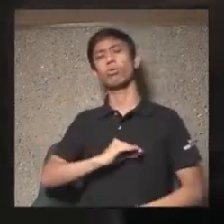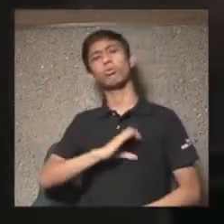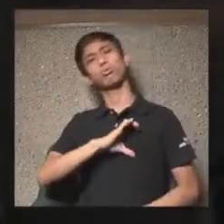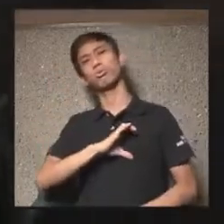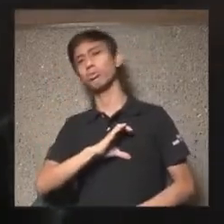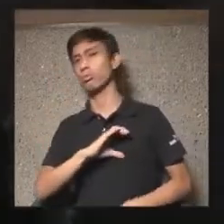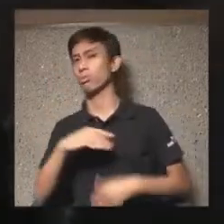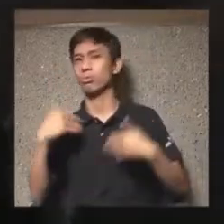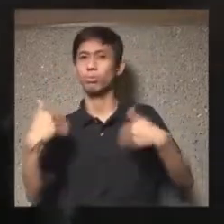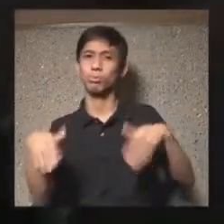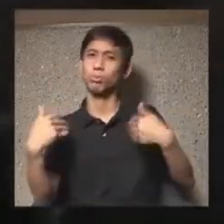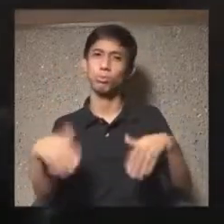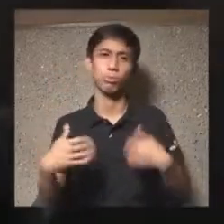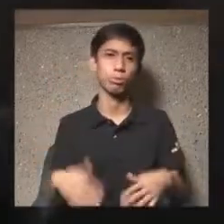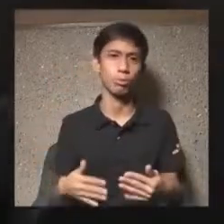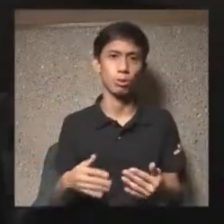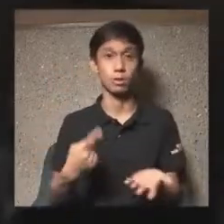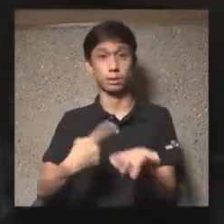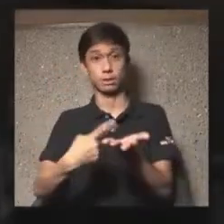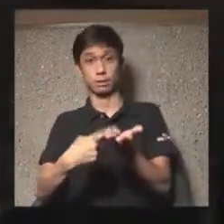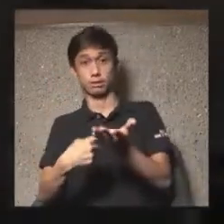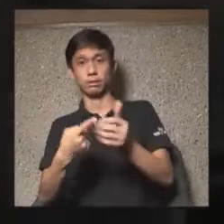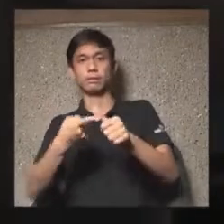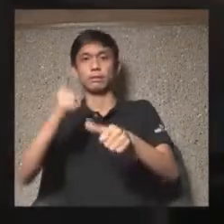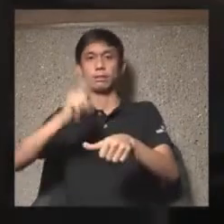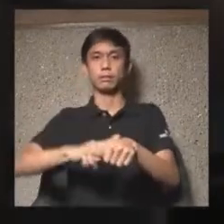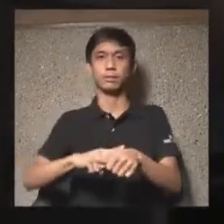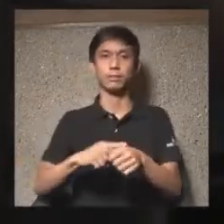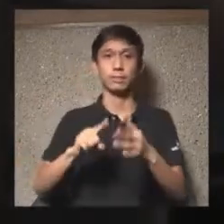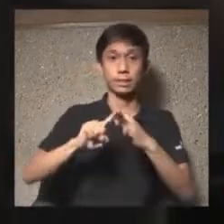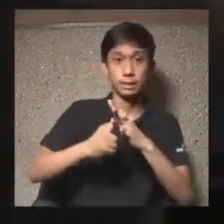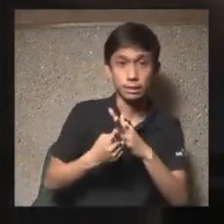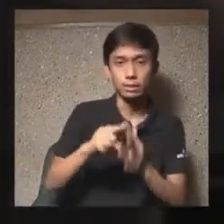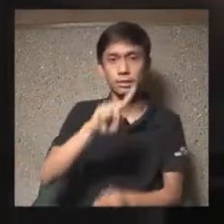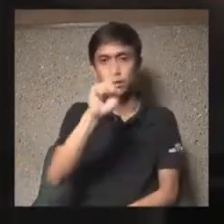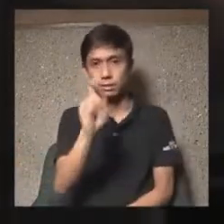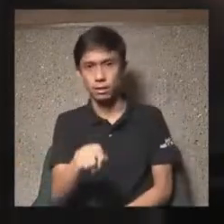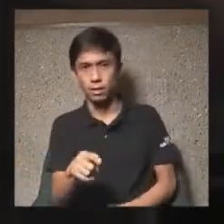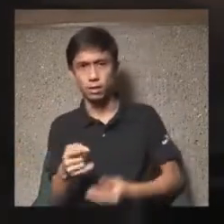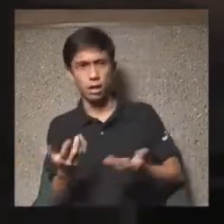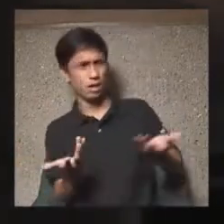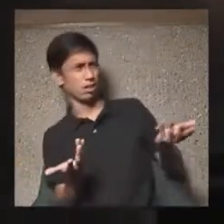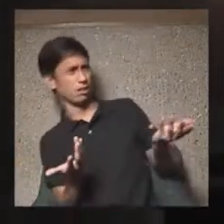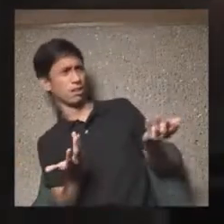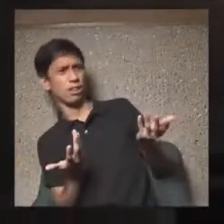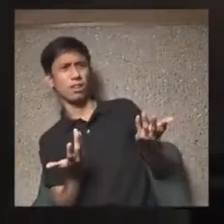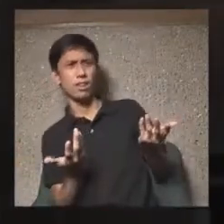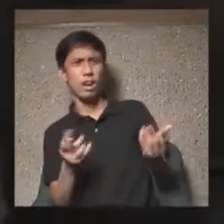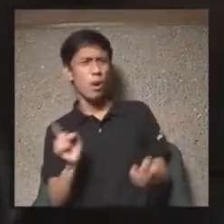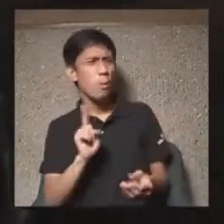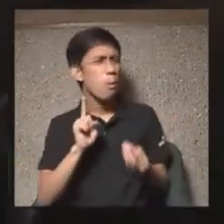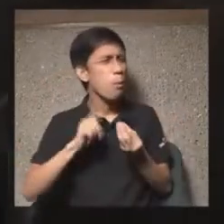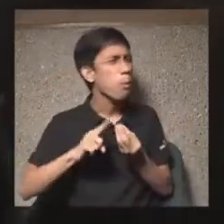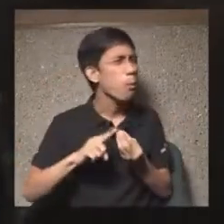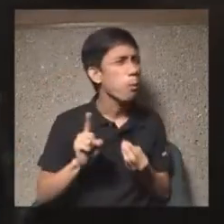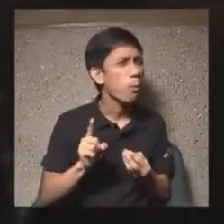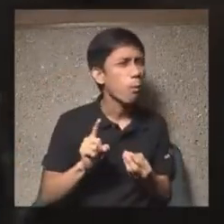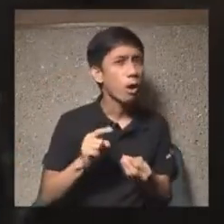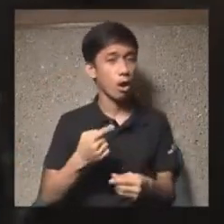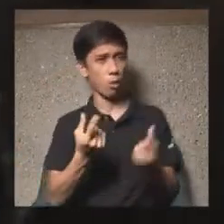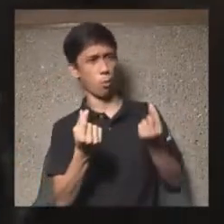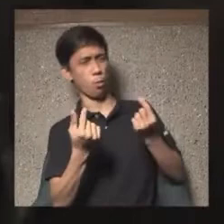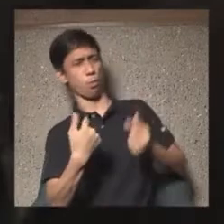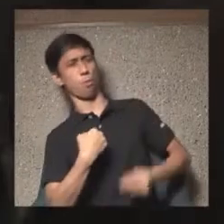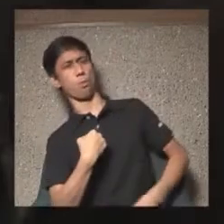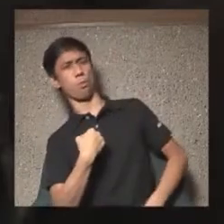and he started, you know, asking me questions about me and so on, what I was doing. And then he popped this question,